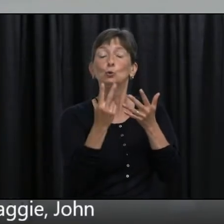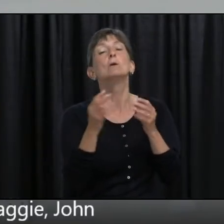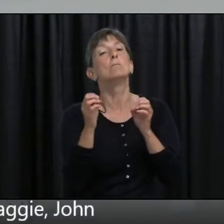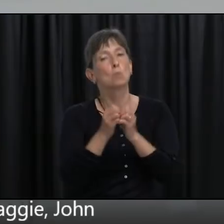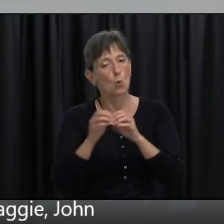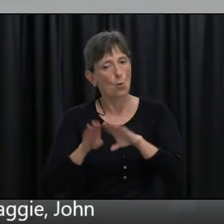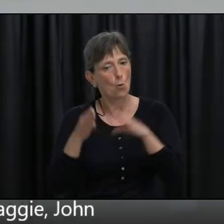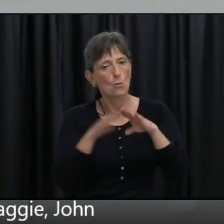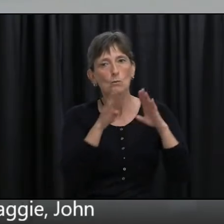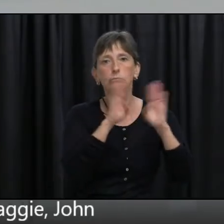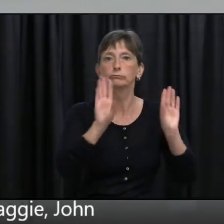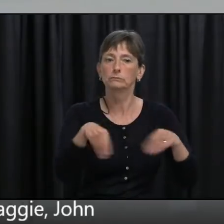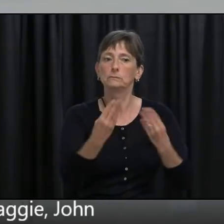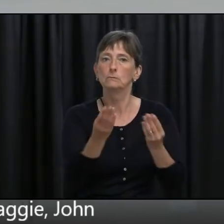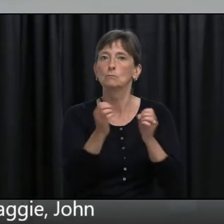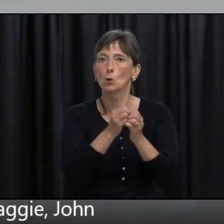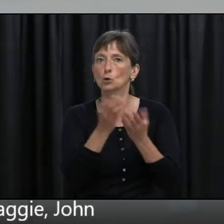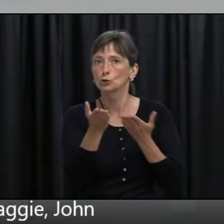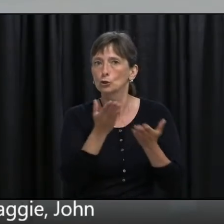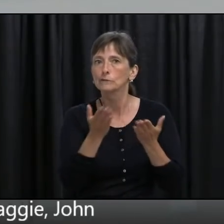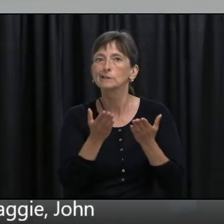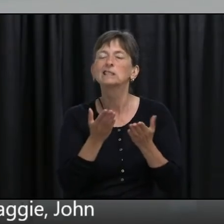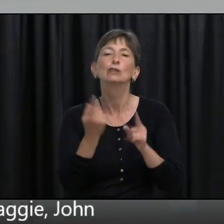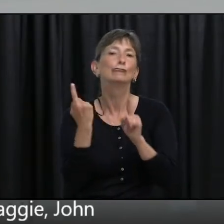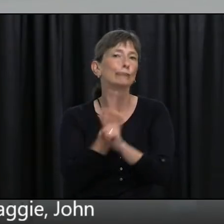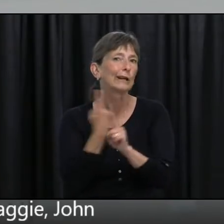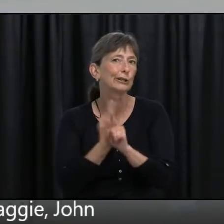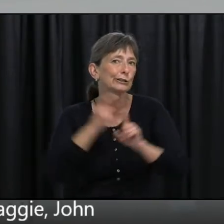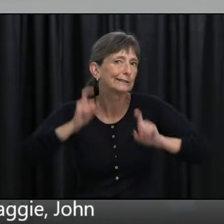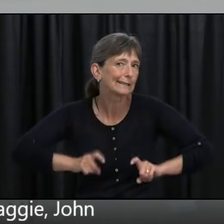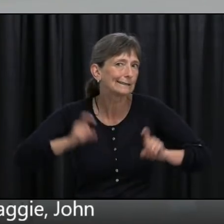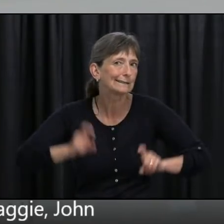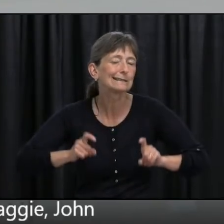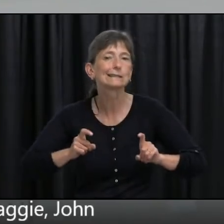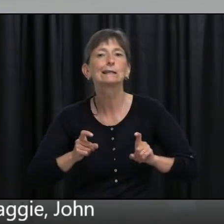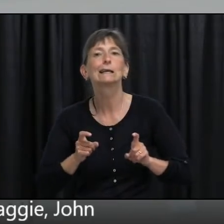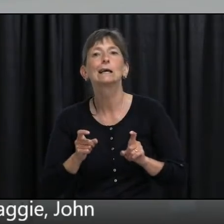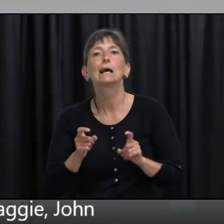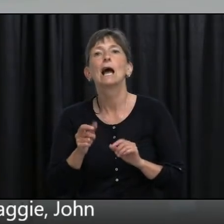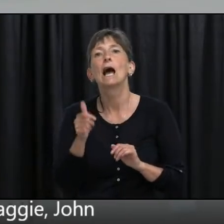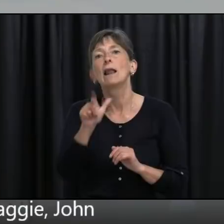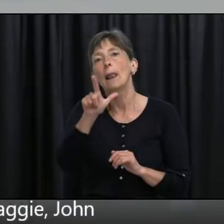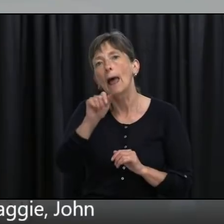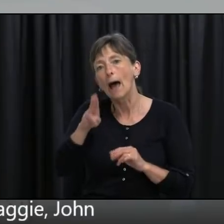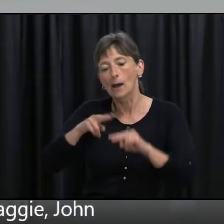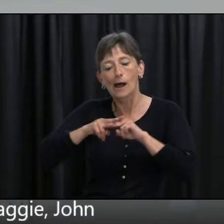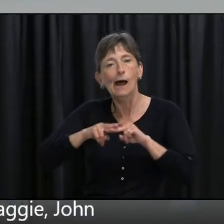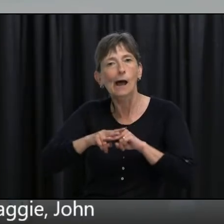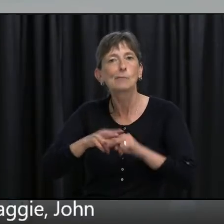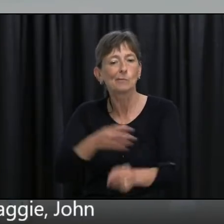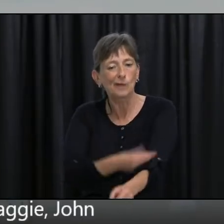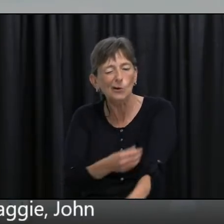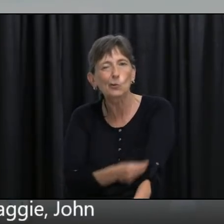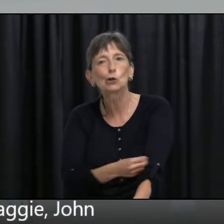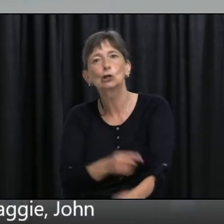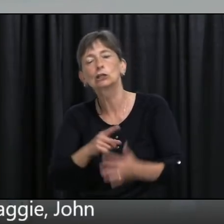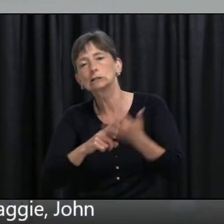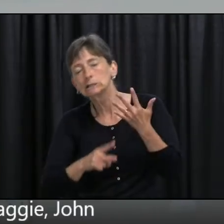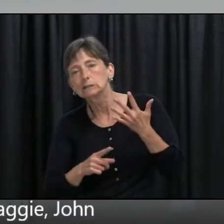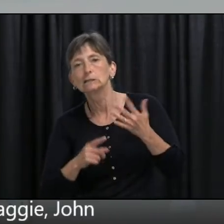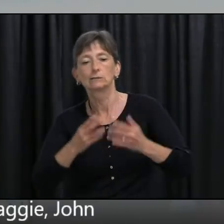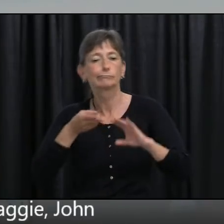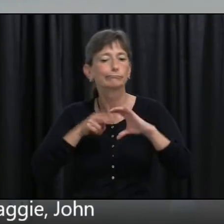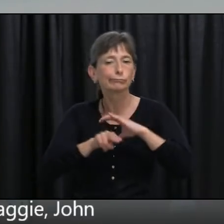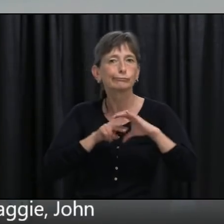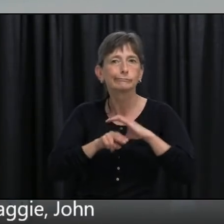more services, such as routine diagnostics and planned lab work. And the people who have